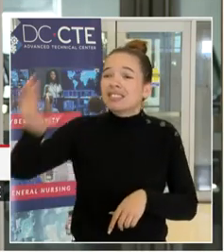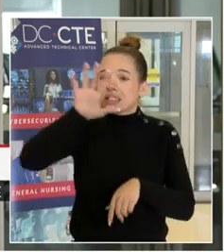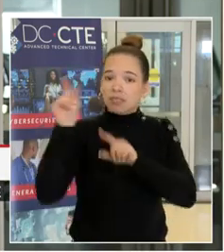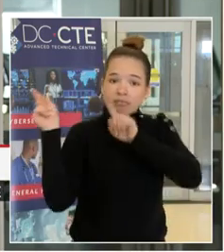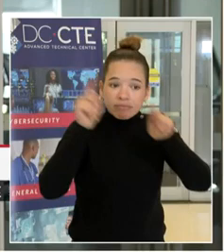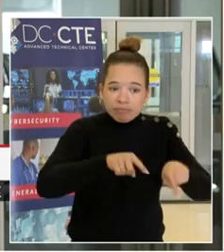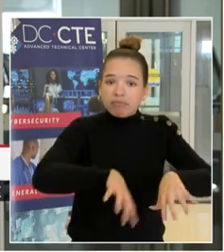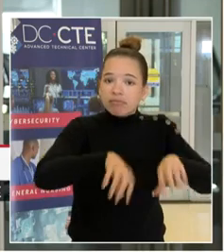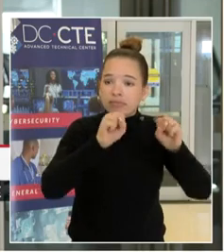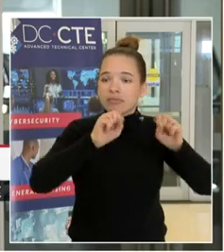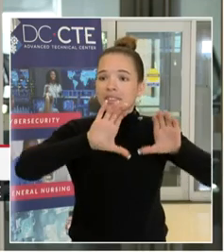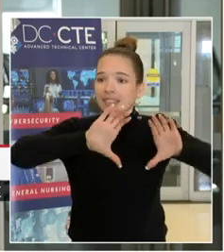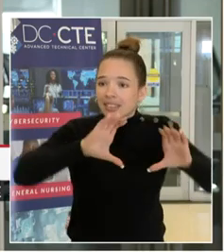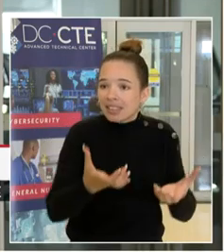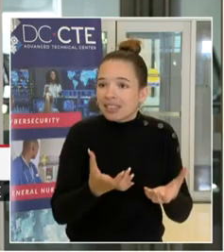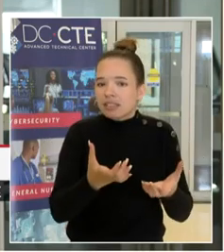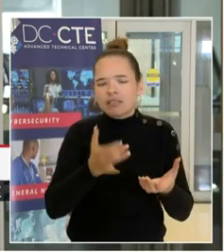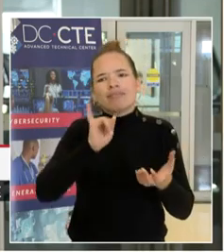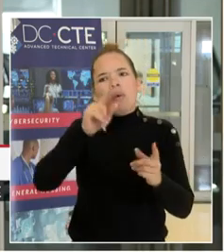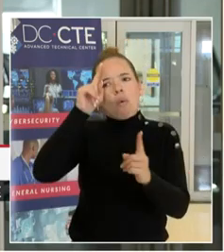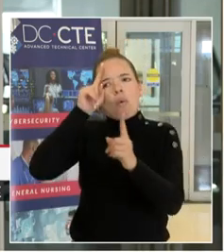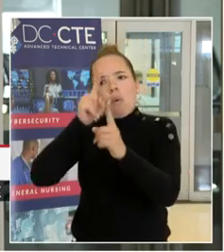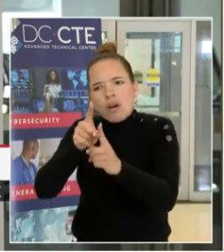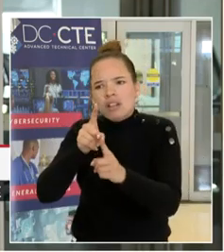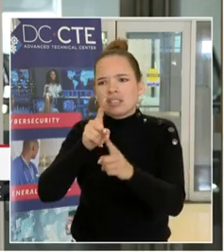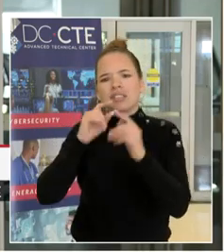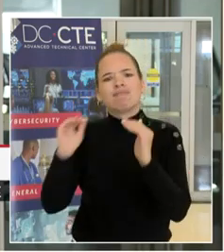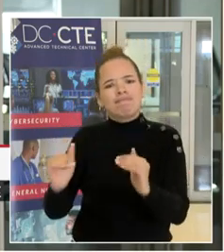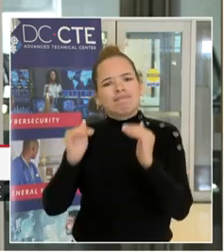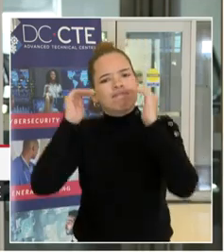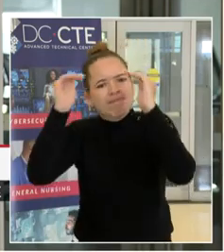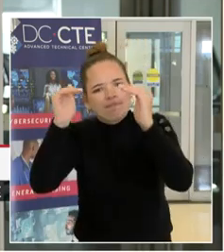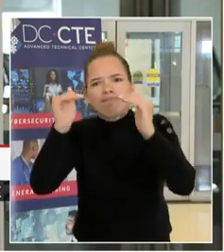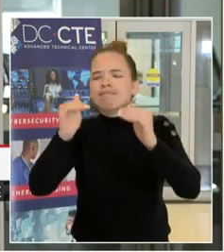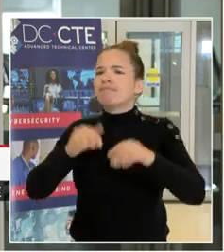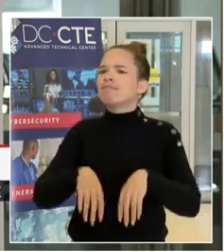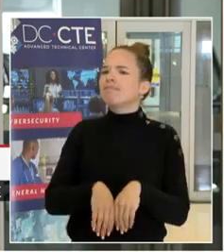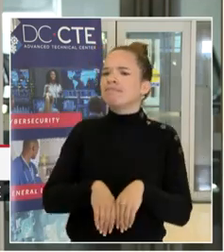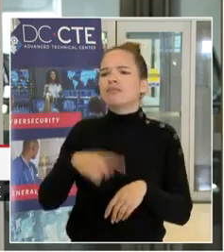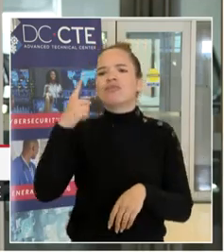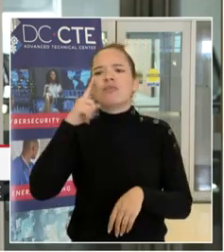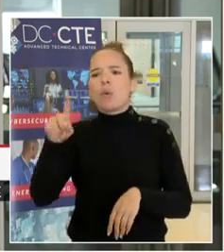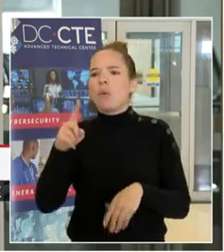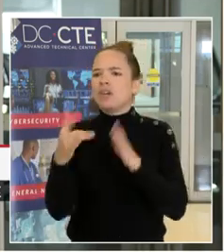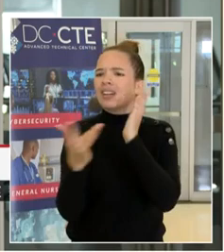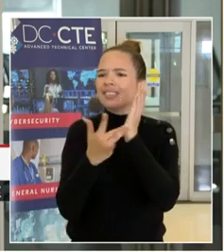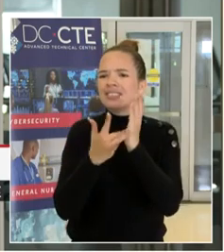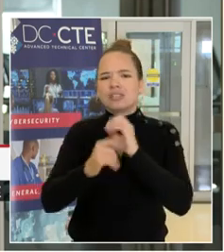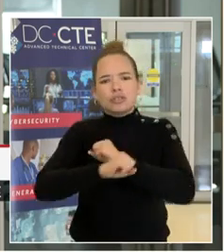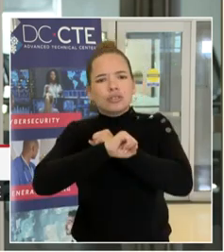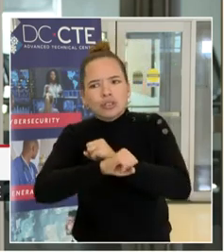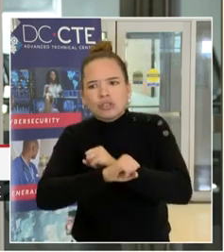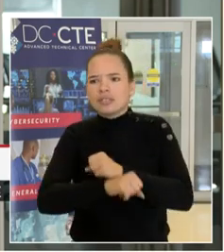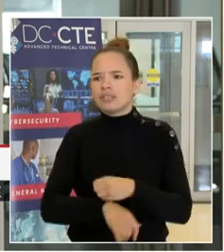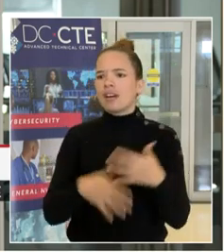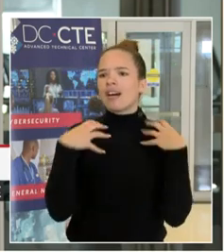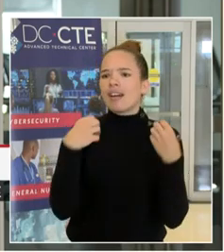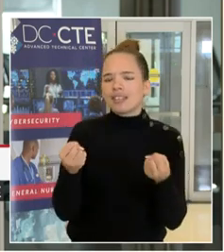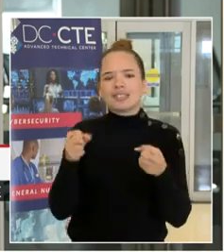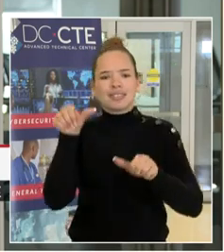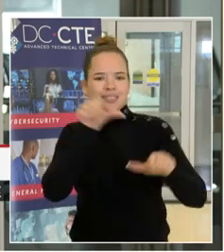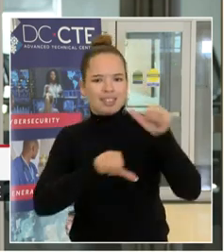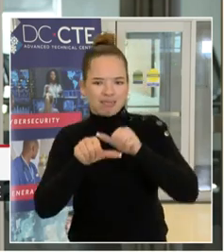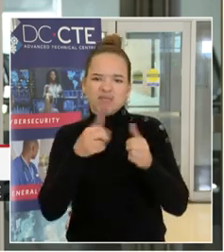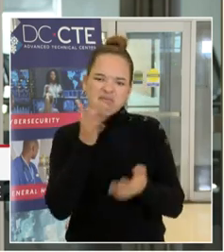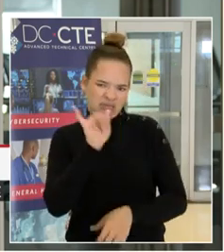skilled and in-demand jobs in cybersecurity and the health sciences. President Pat told me as I was coming